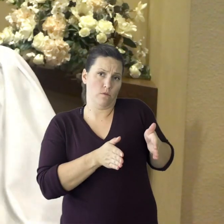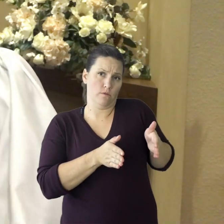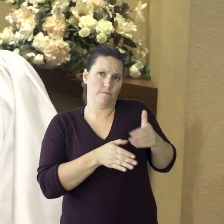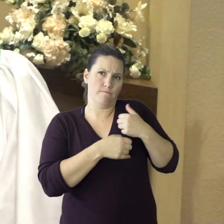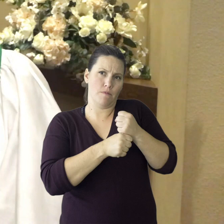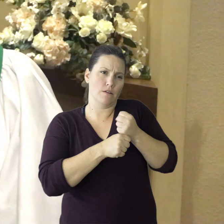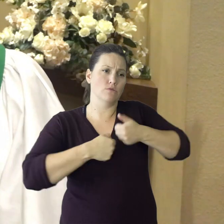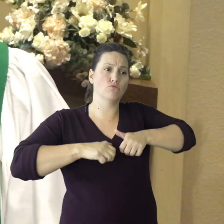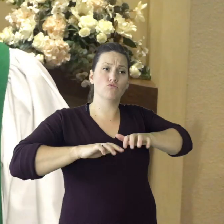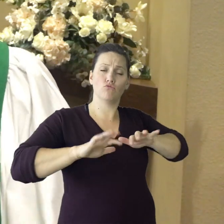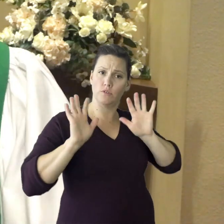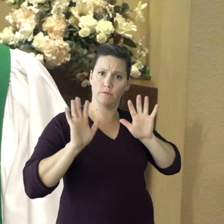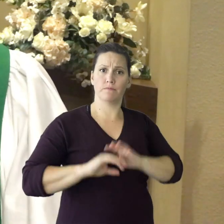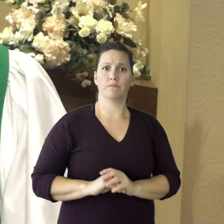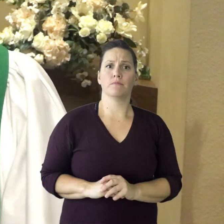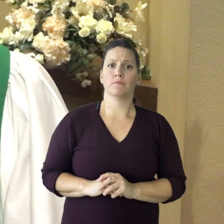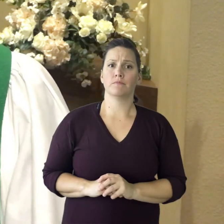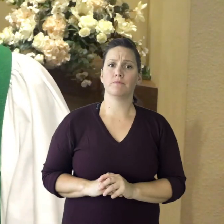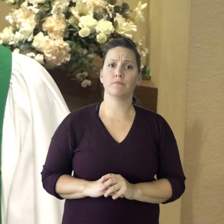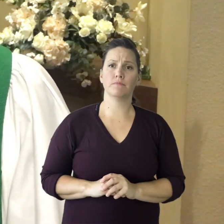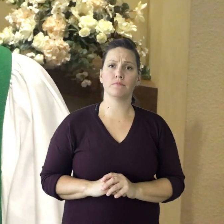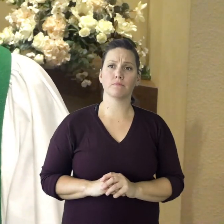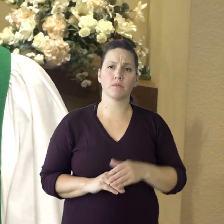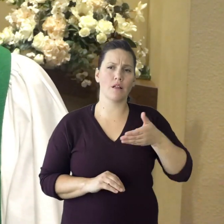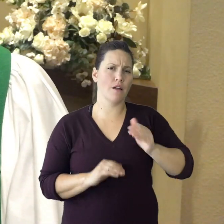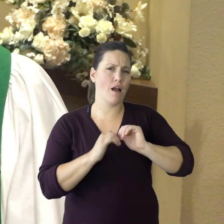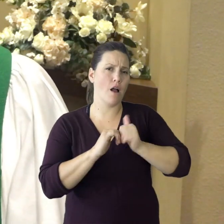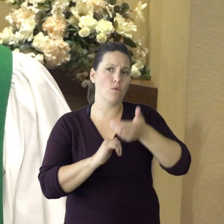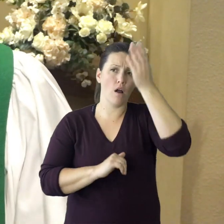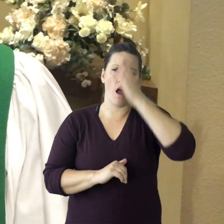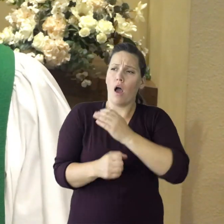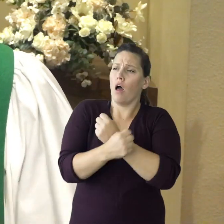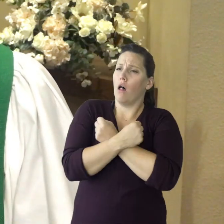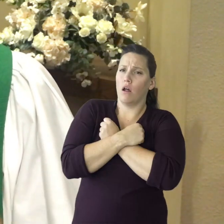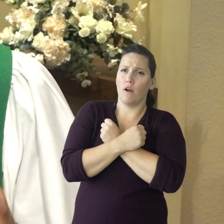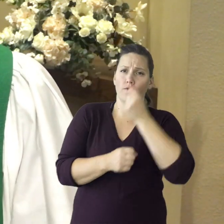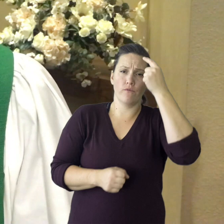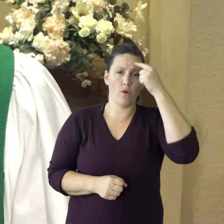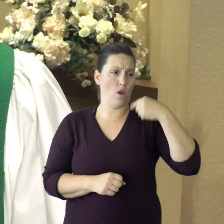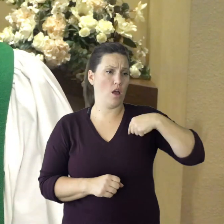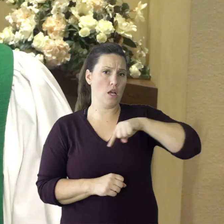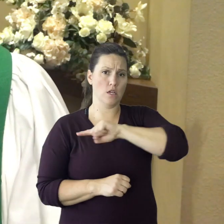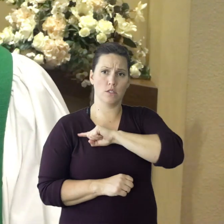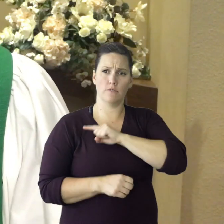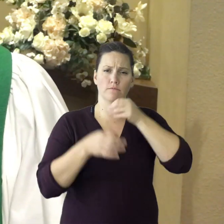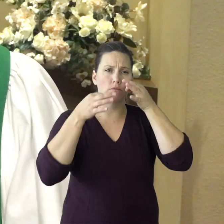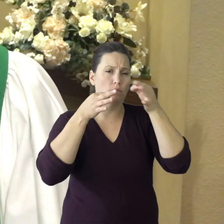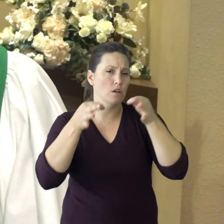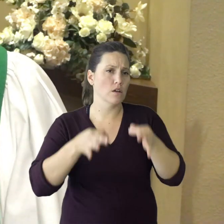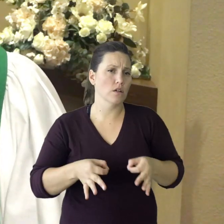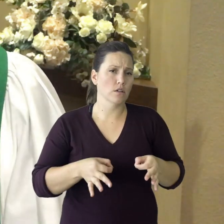person, and it makes sacrifices for them. This is how God's love for